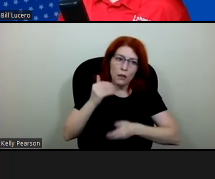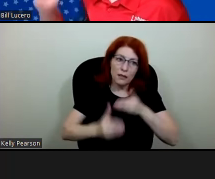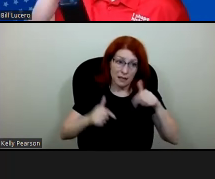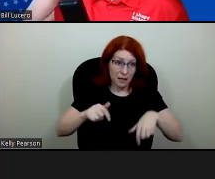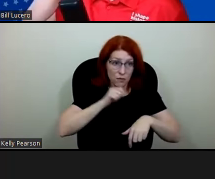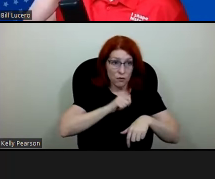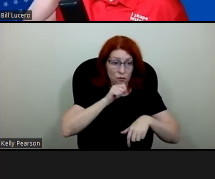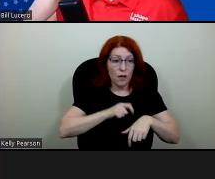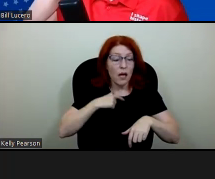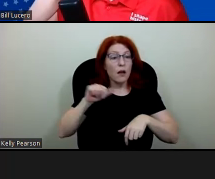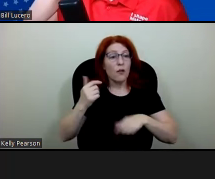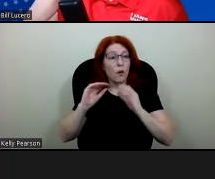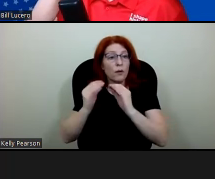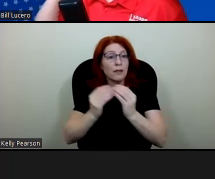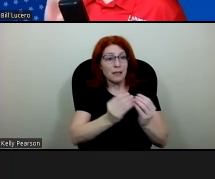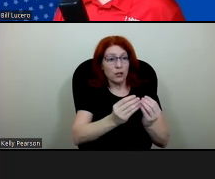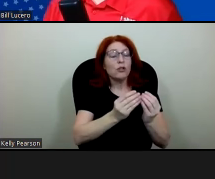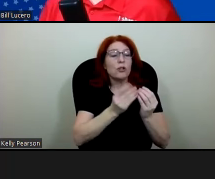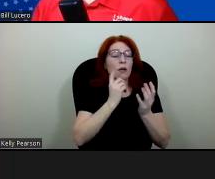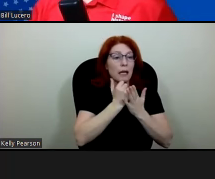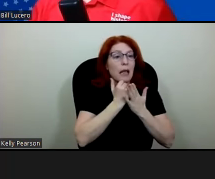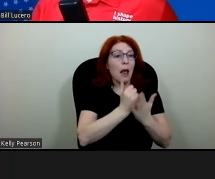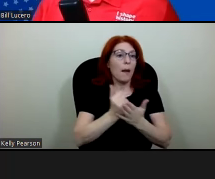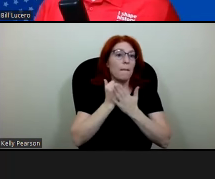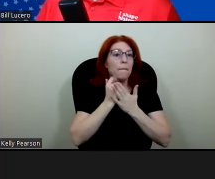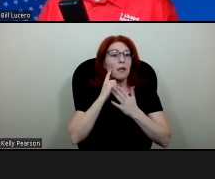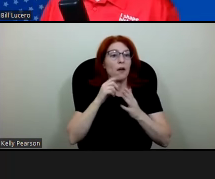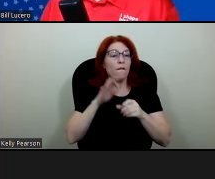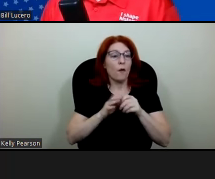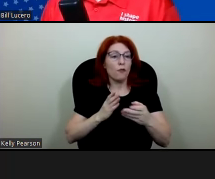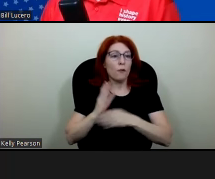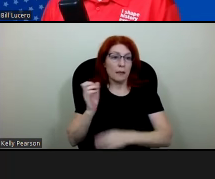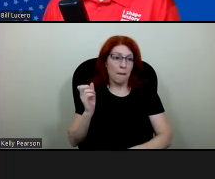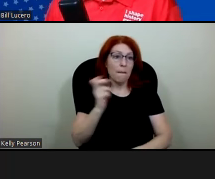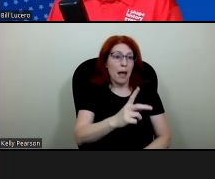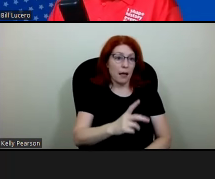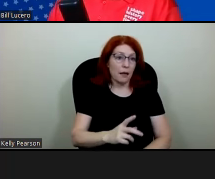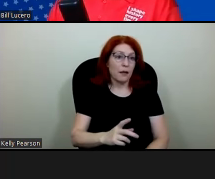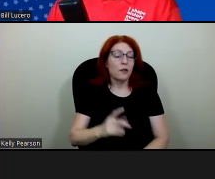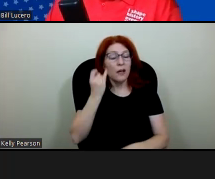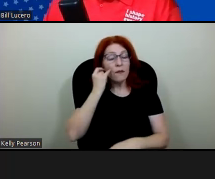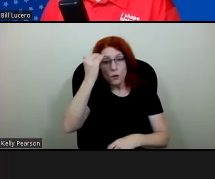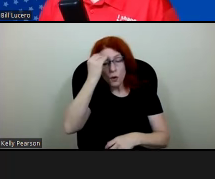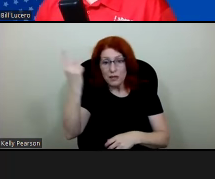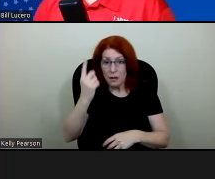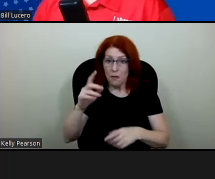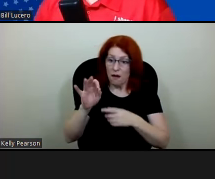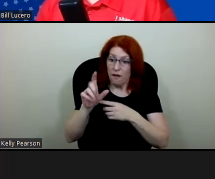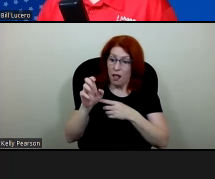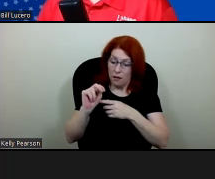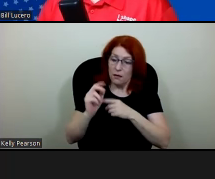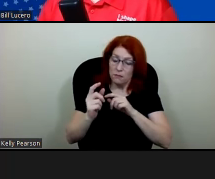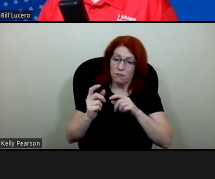there's organizations that can help you get your voting rights back. So if you know anyone that's a felon, they